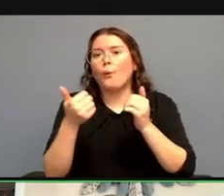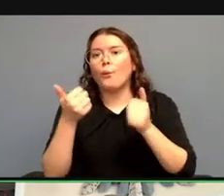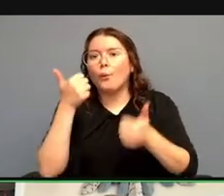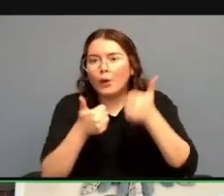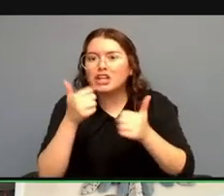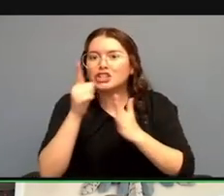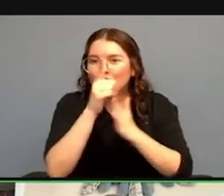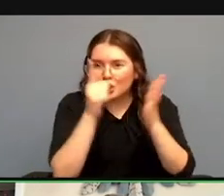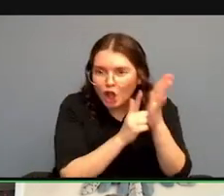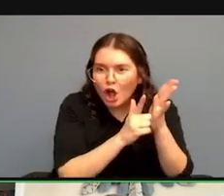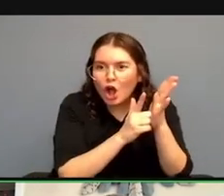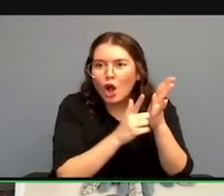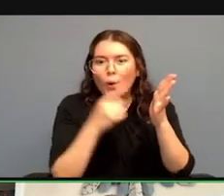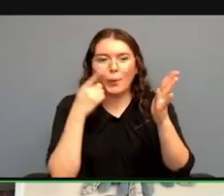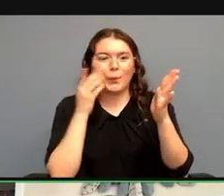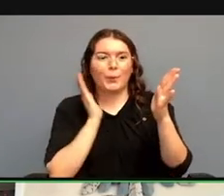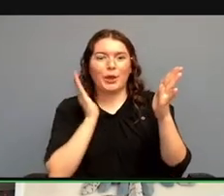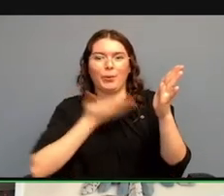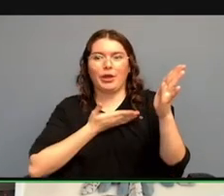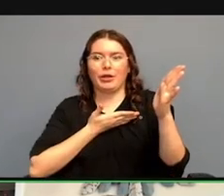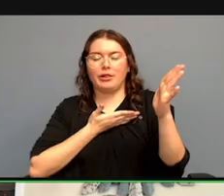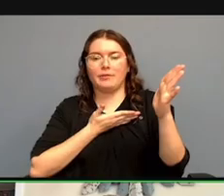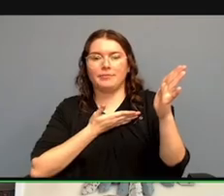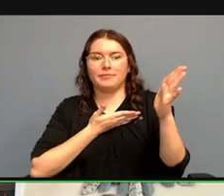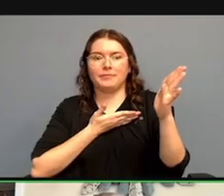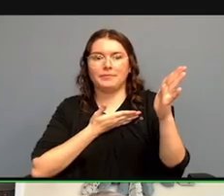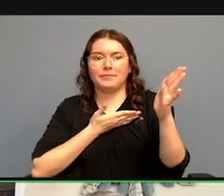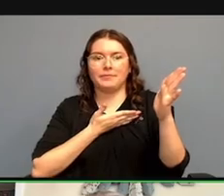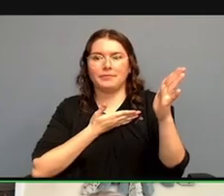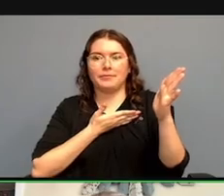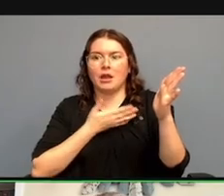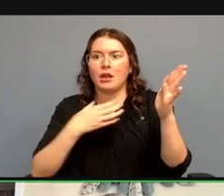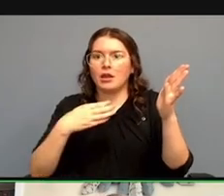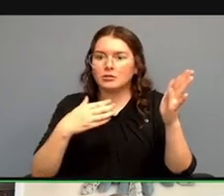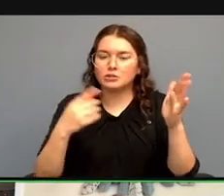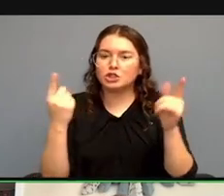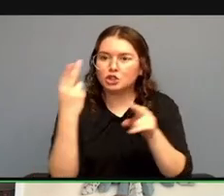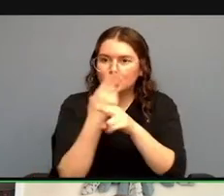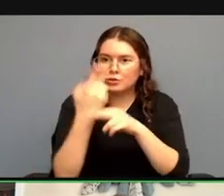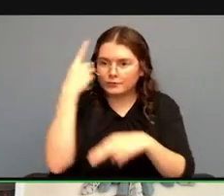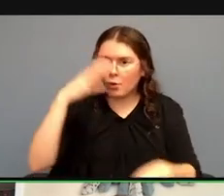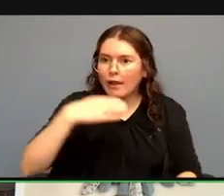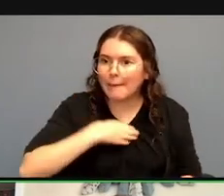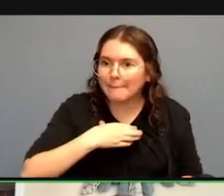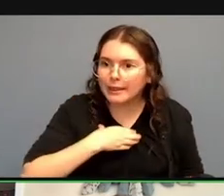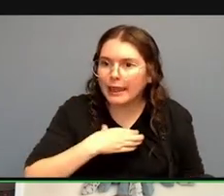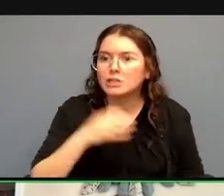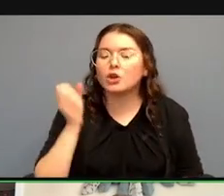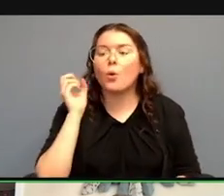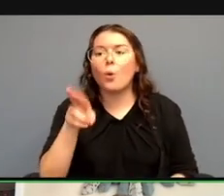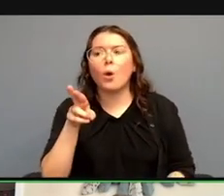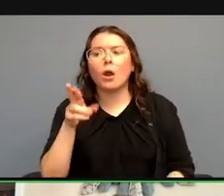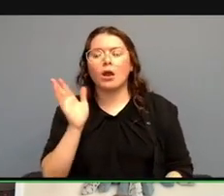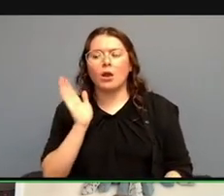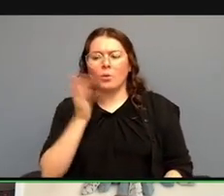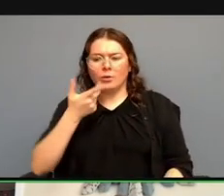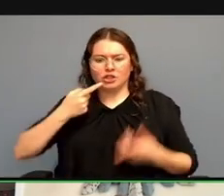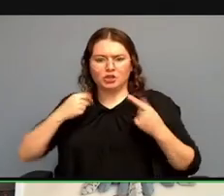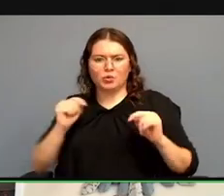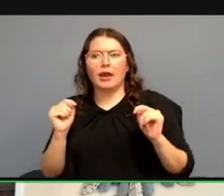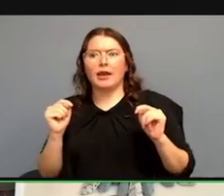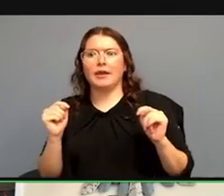to pursue either a complaint, or are we going to try to